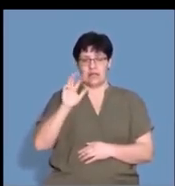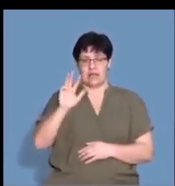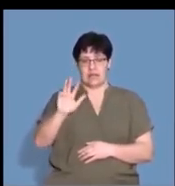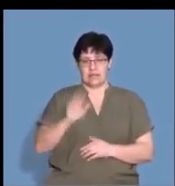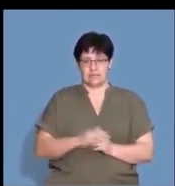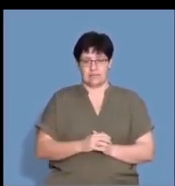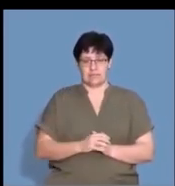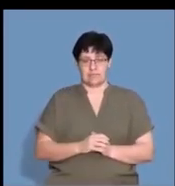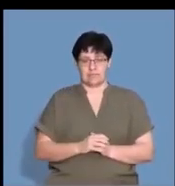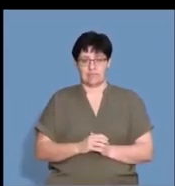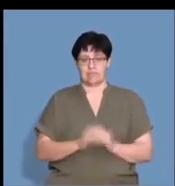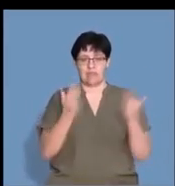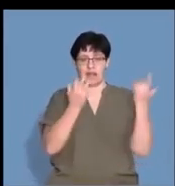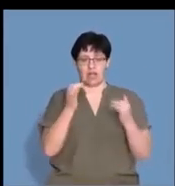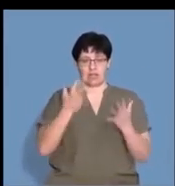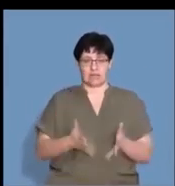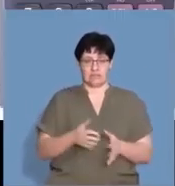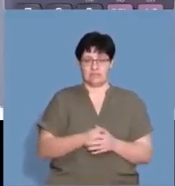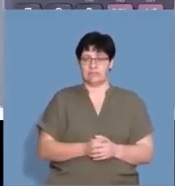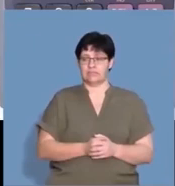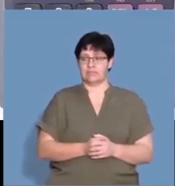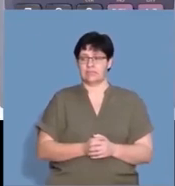28,239. Okay, get my calculator out.